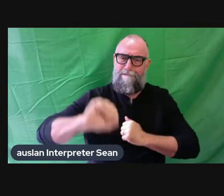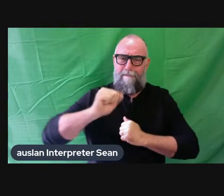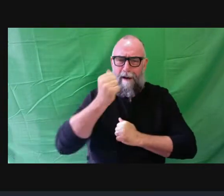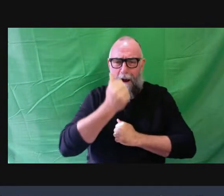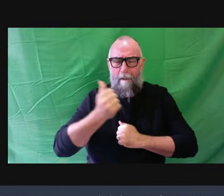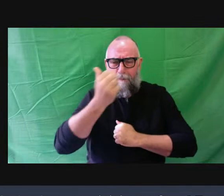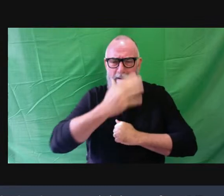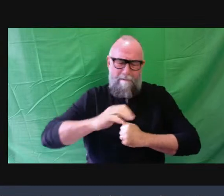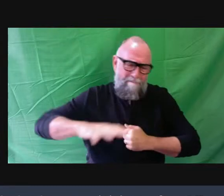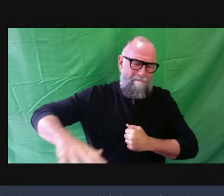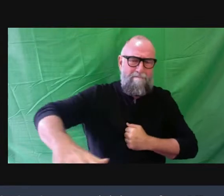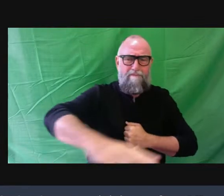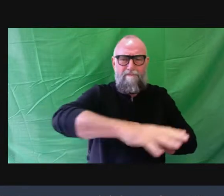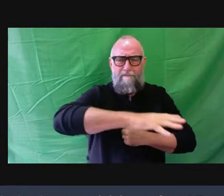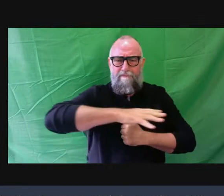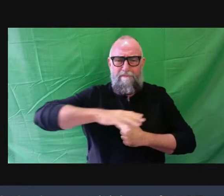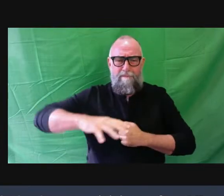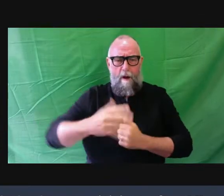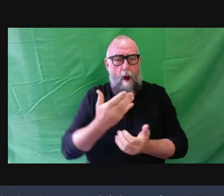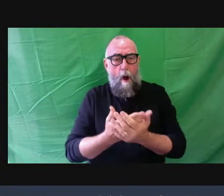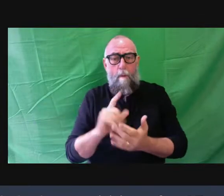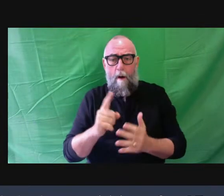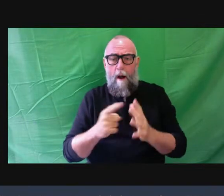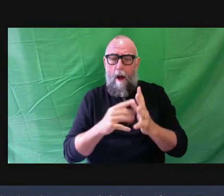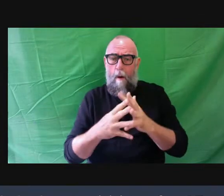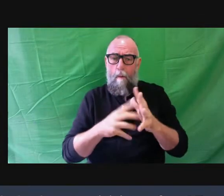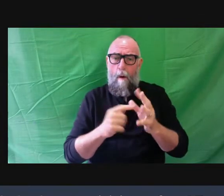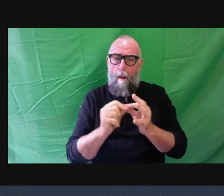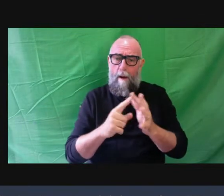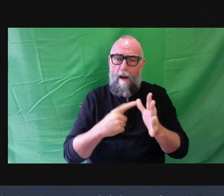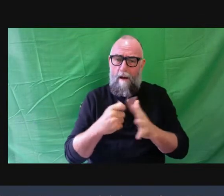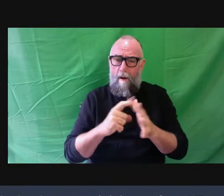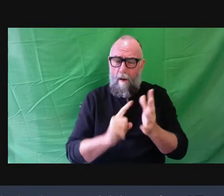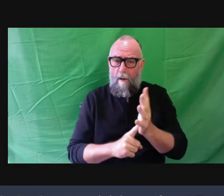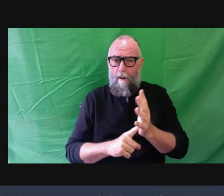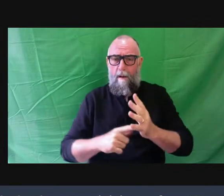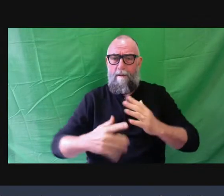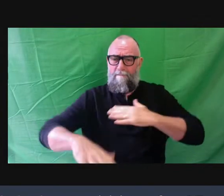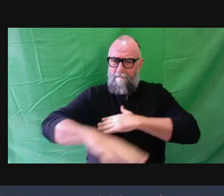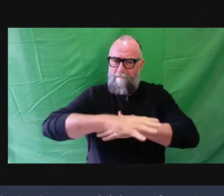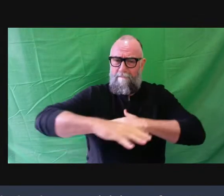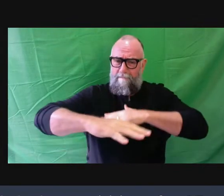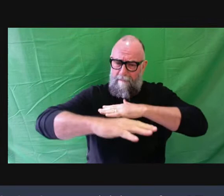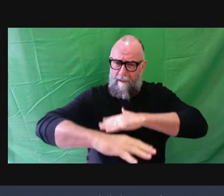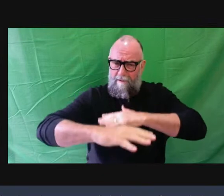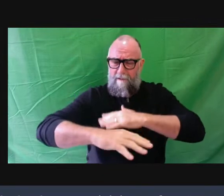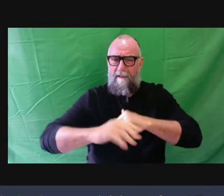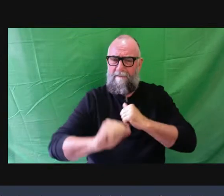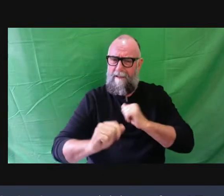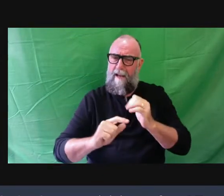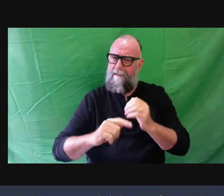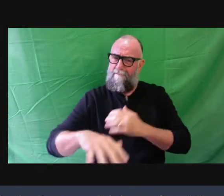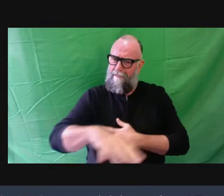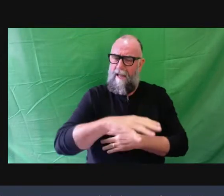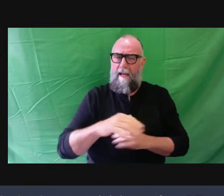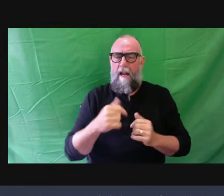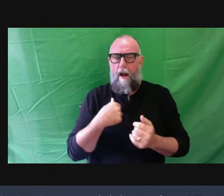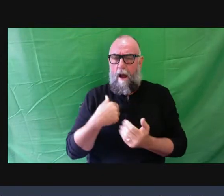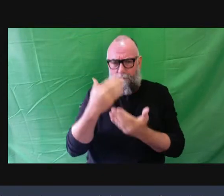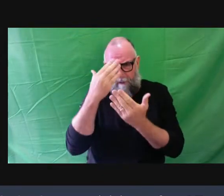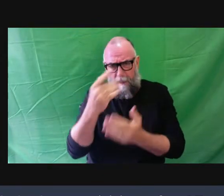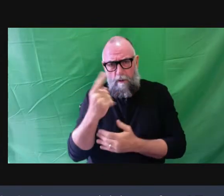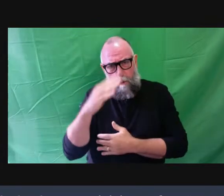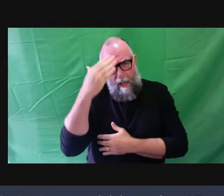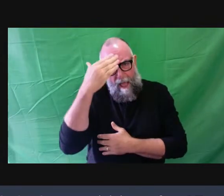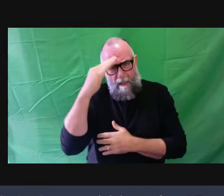we meet, the lands of the Awabakal and Worimi people, and I pay my respects to their elders past, present and emerging, and also